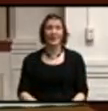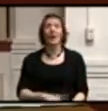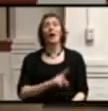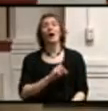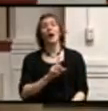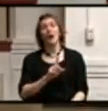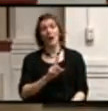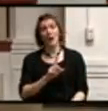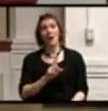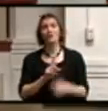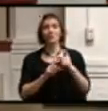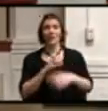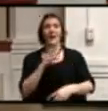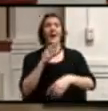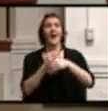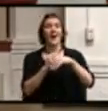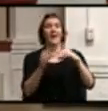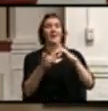John,